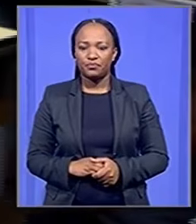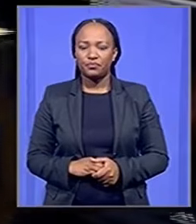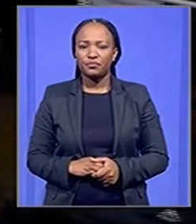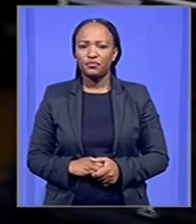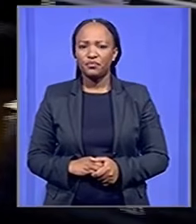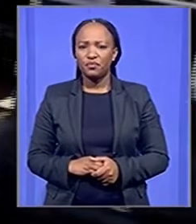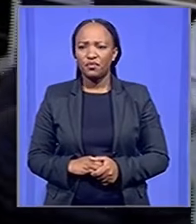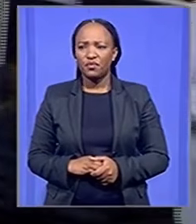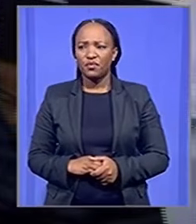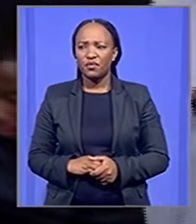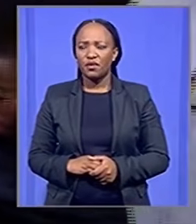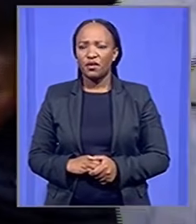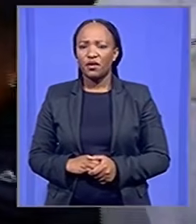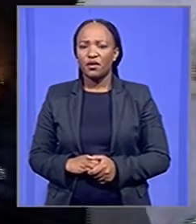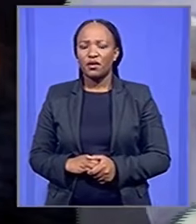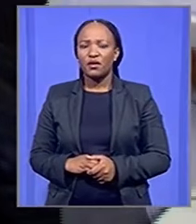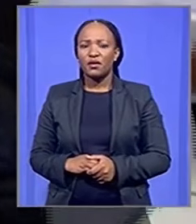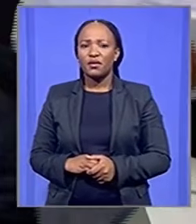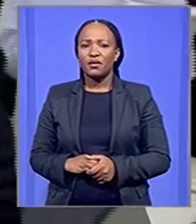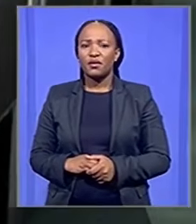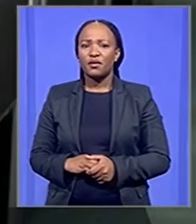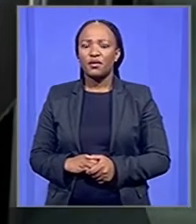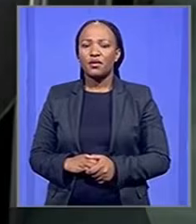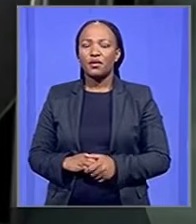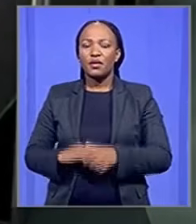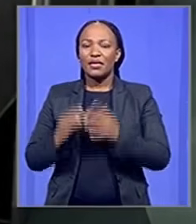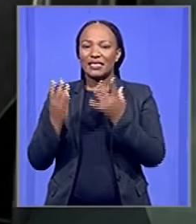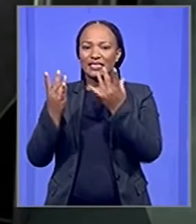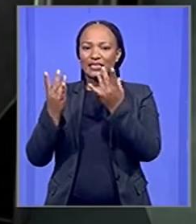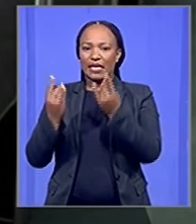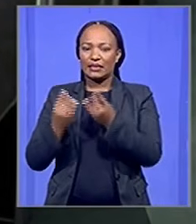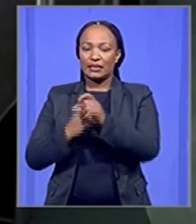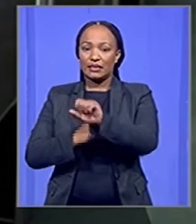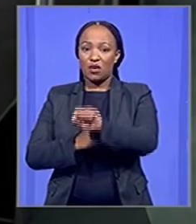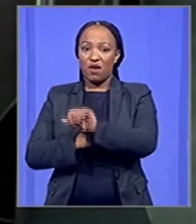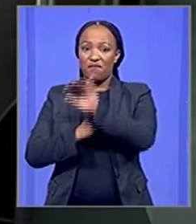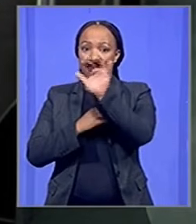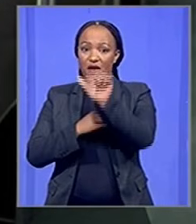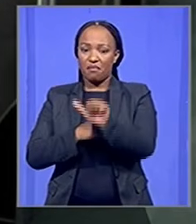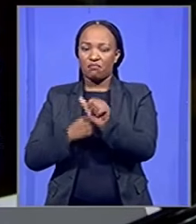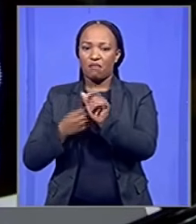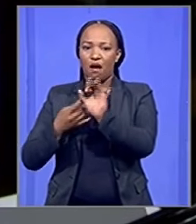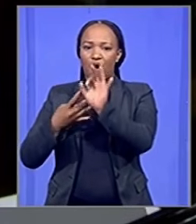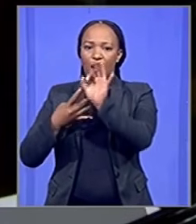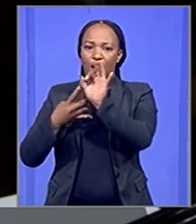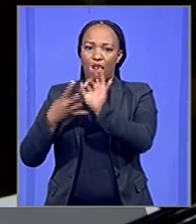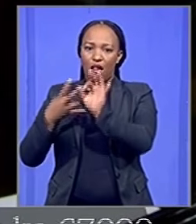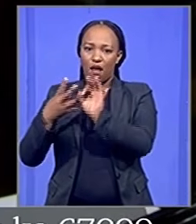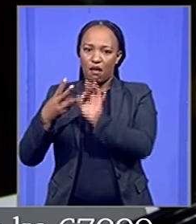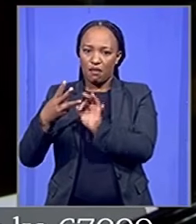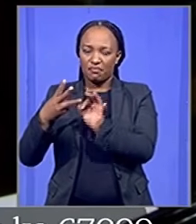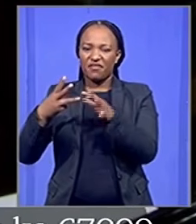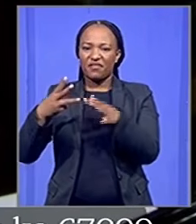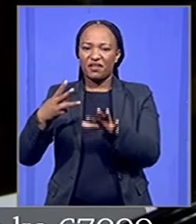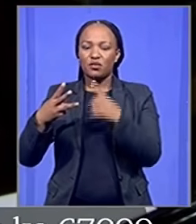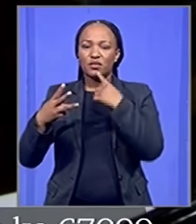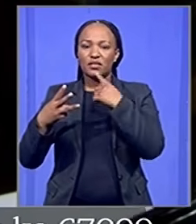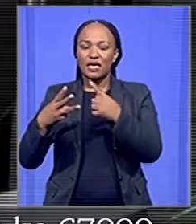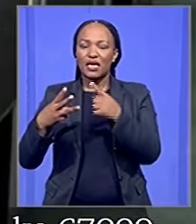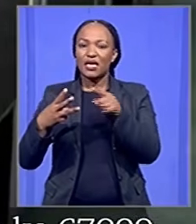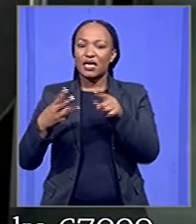Dipalopalo tsa mesebetsi tsa kotara le kotara tsa Statistics South Africa di bontsha ho fokotseha sekgahla sa mesebetsi ka dimilione